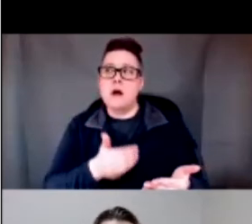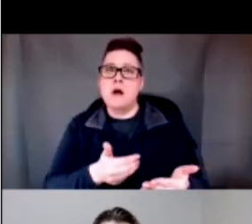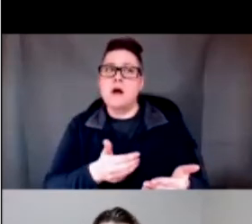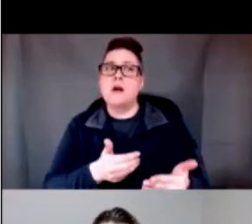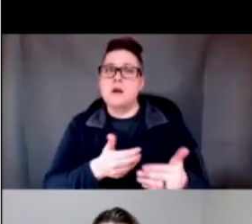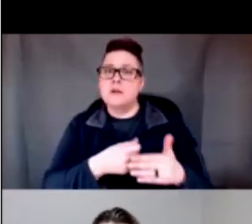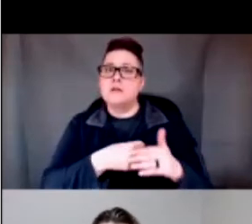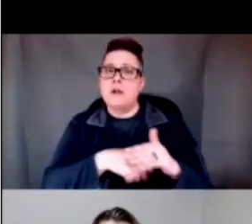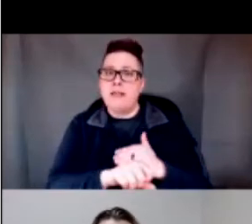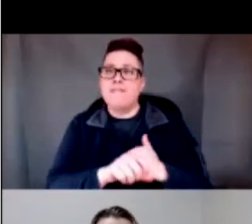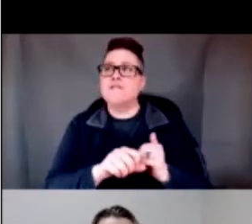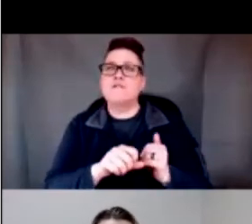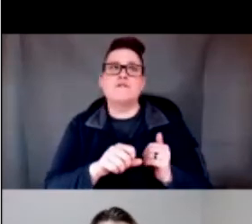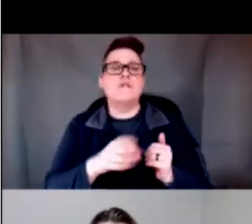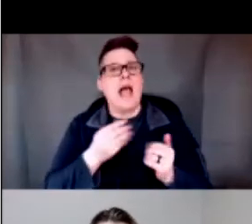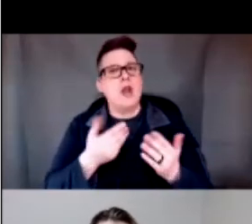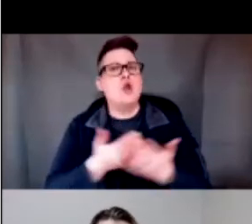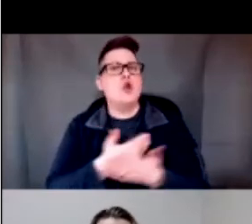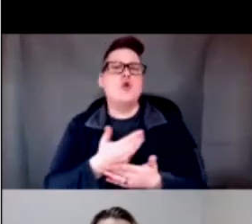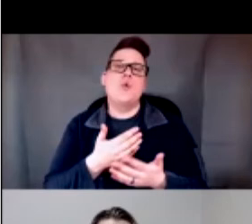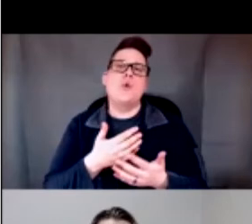with some new pregnancy